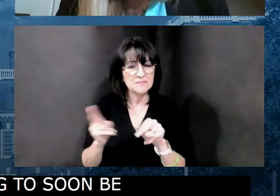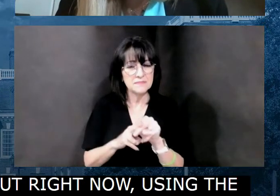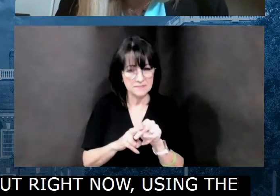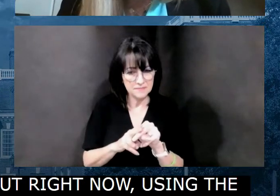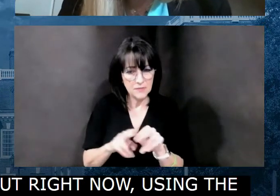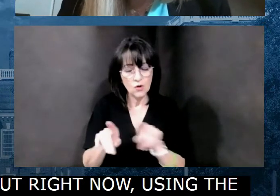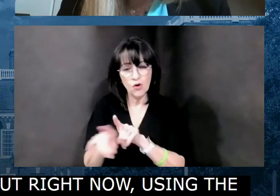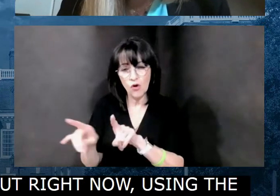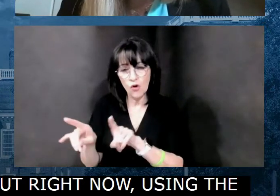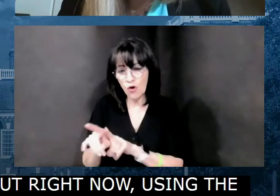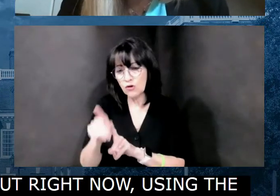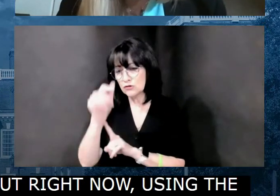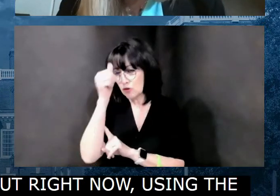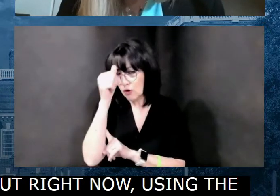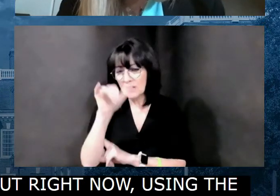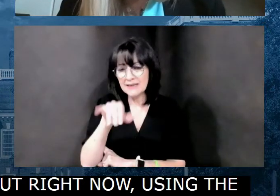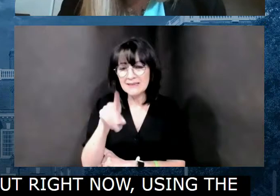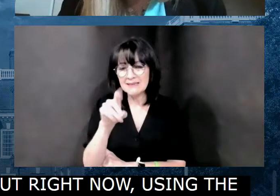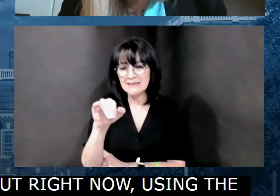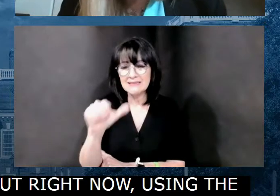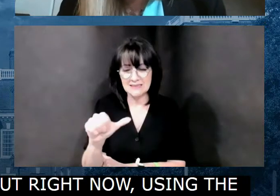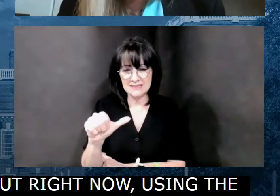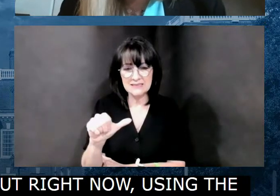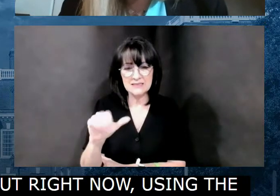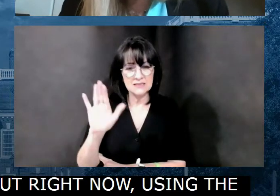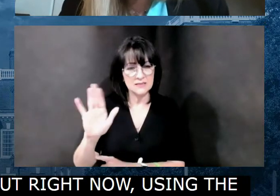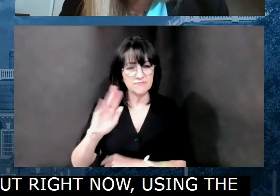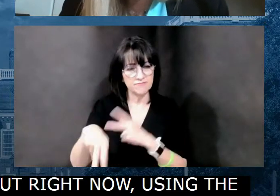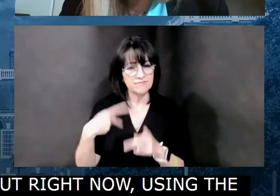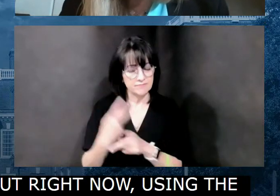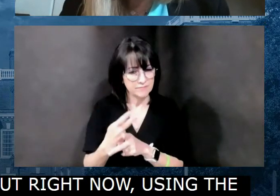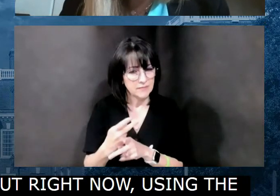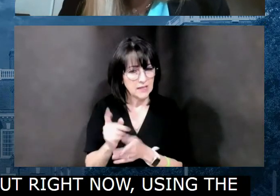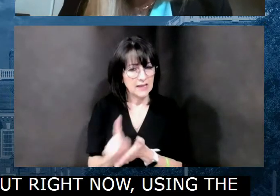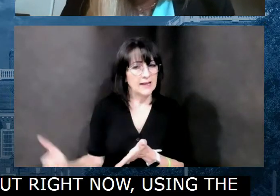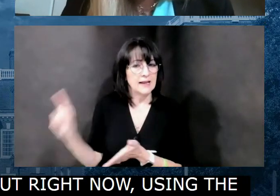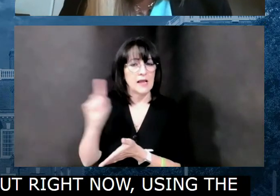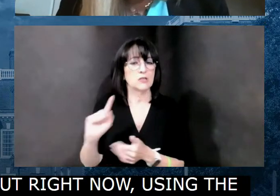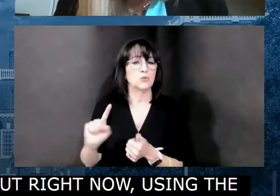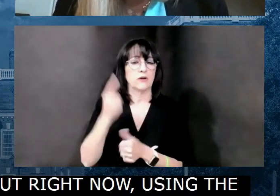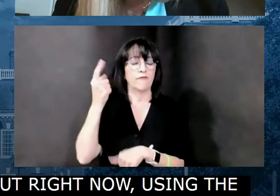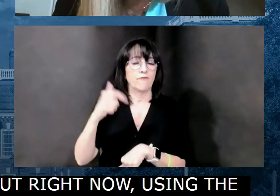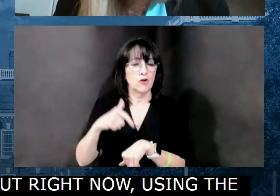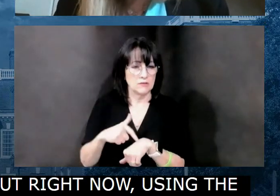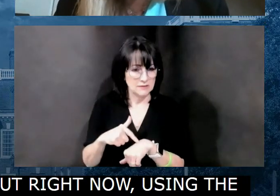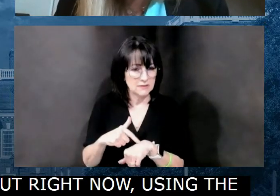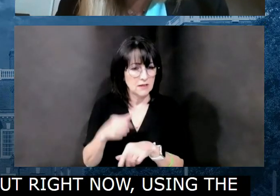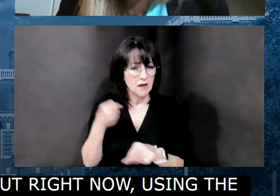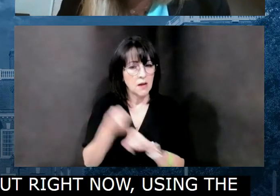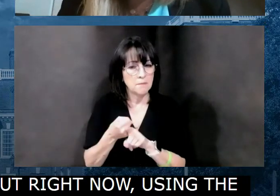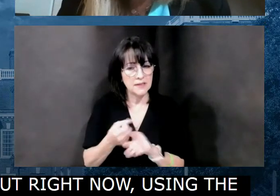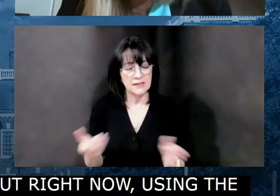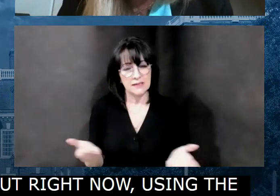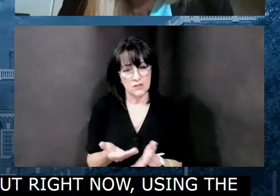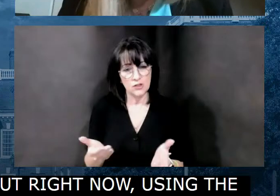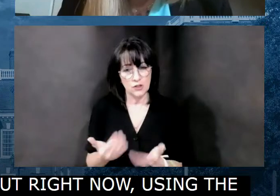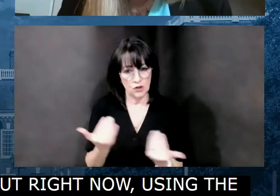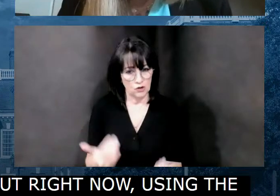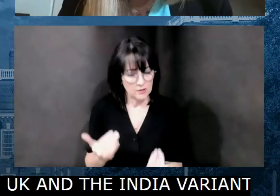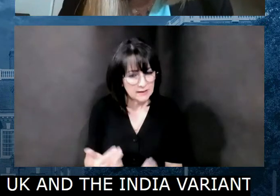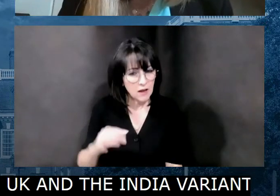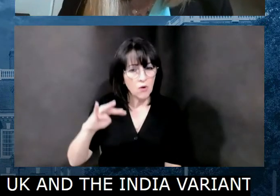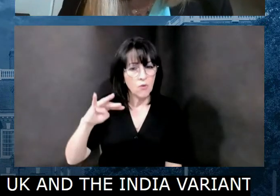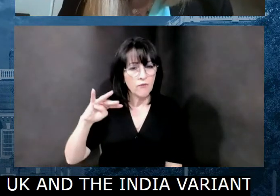variants. Last week, you may recall that we announced our first case of the India variant, and we are now up to 4